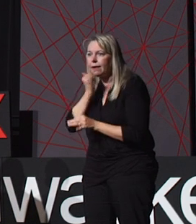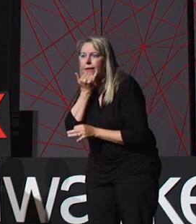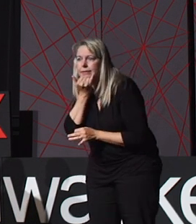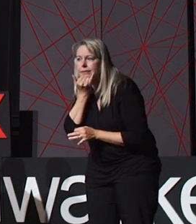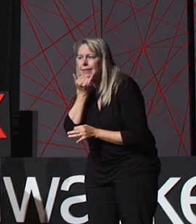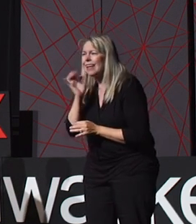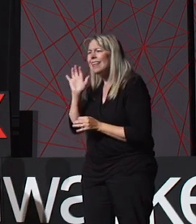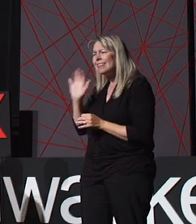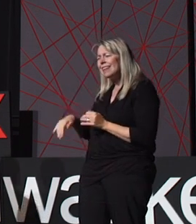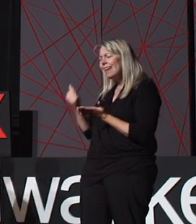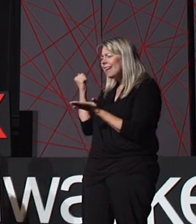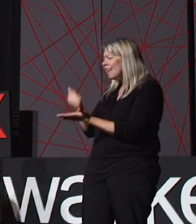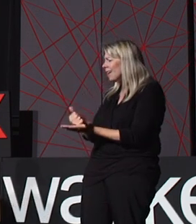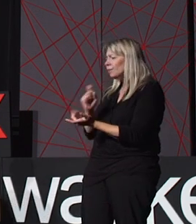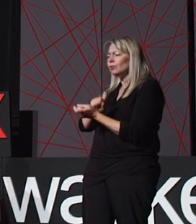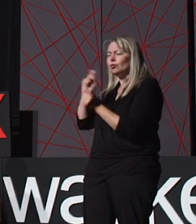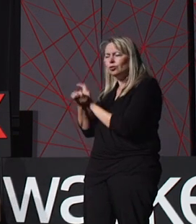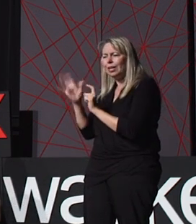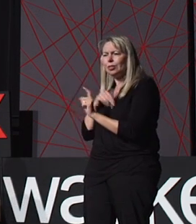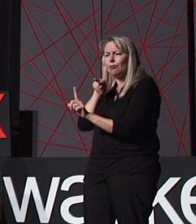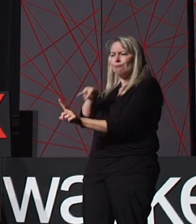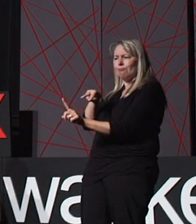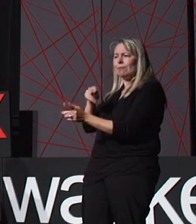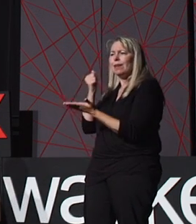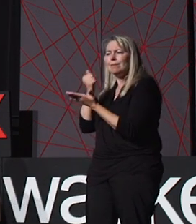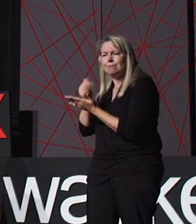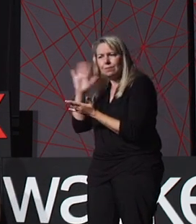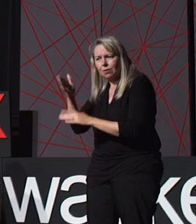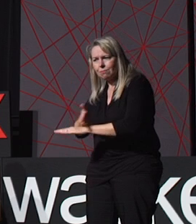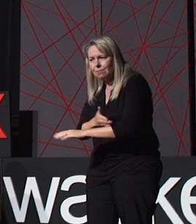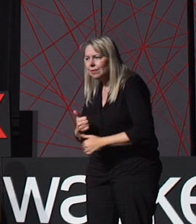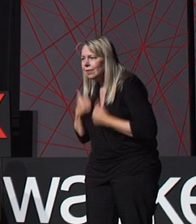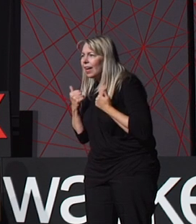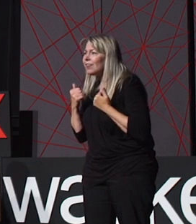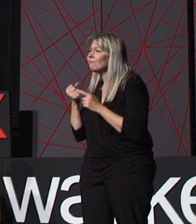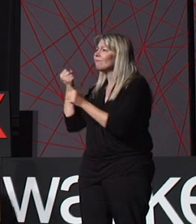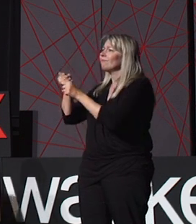breakthroughs change paradigms. They change our quality of life. They change our whole society.